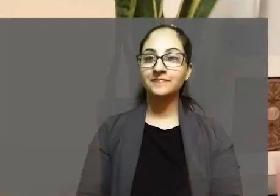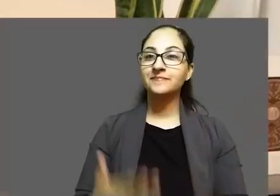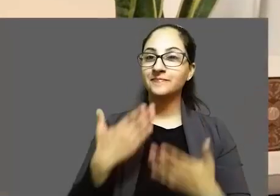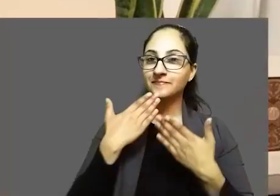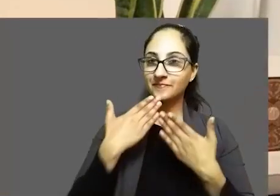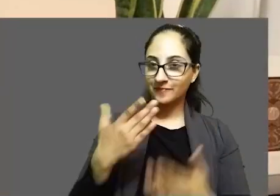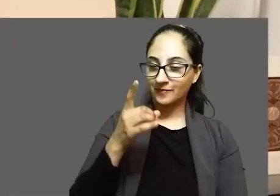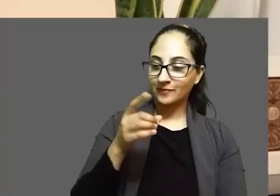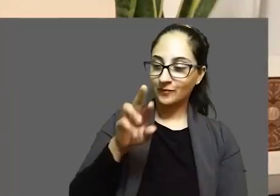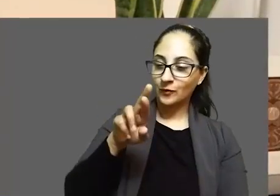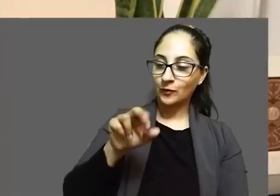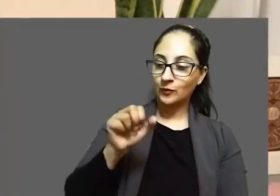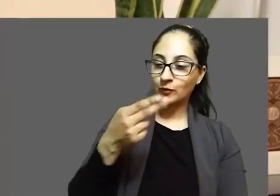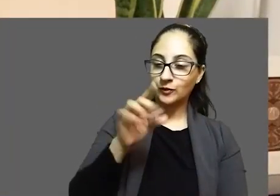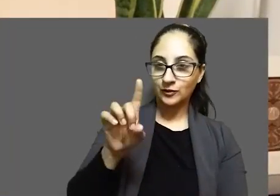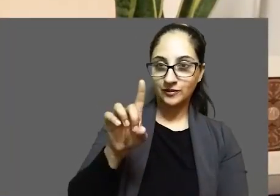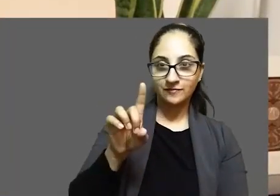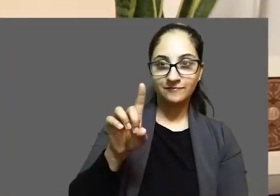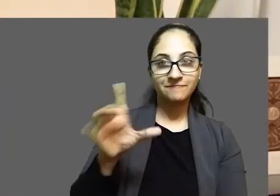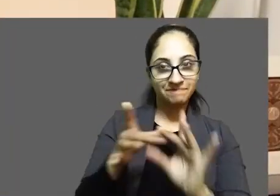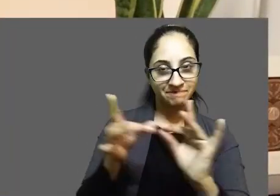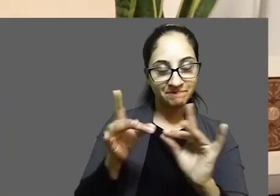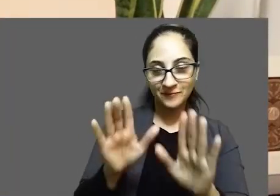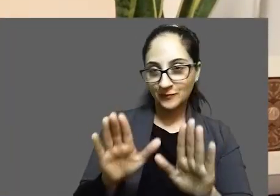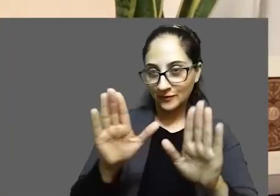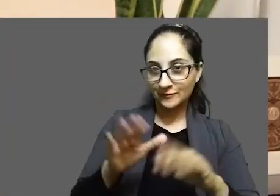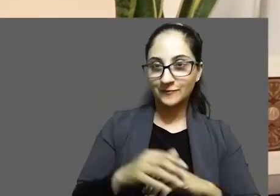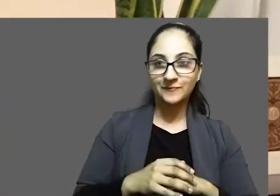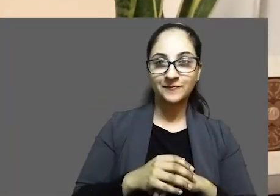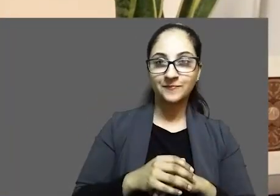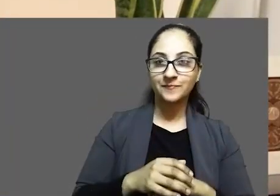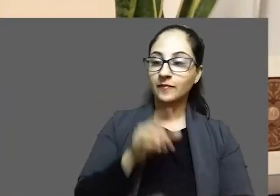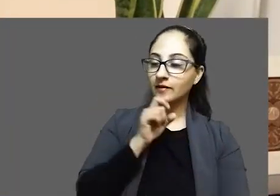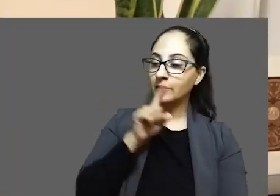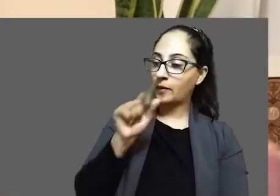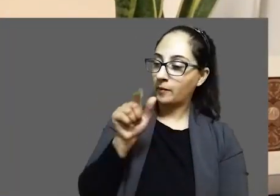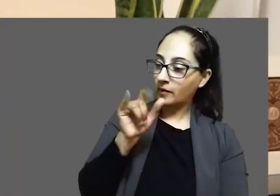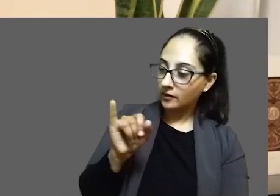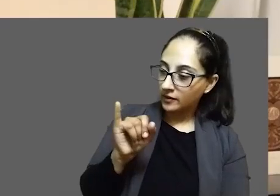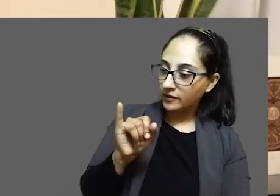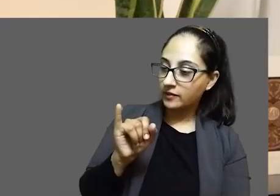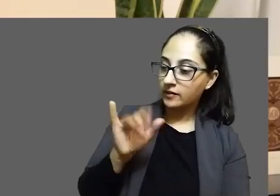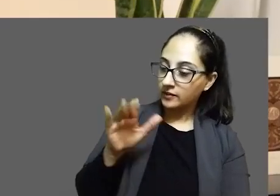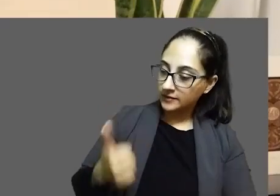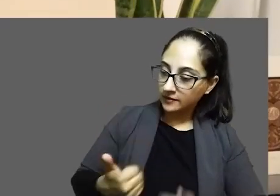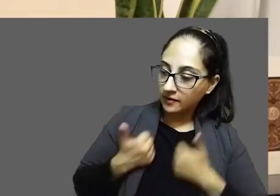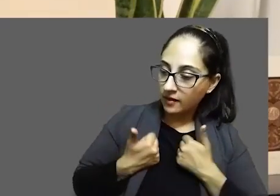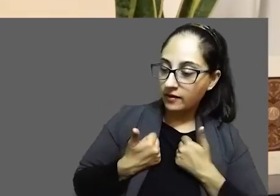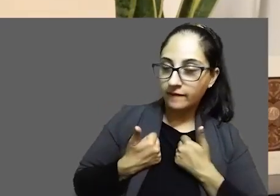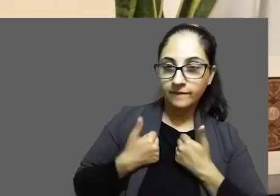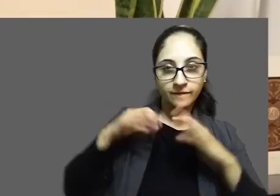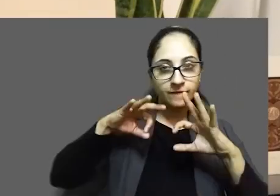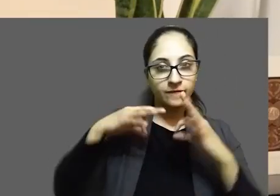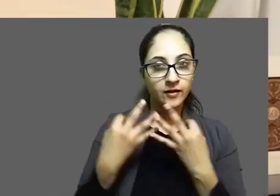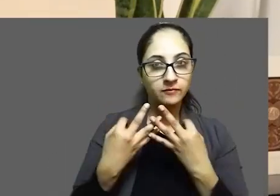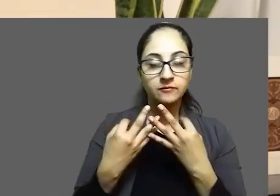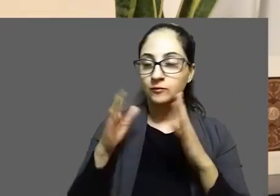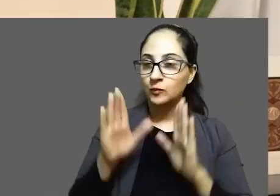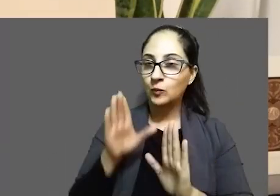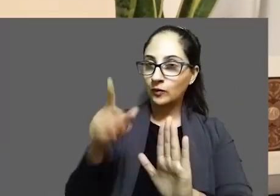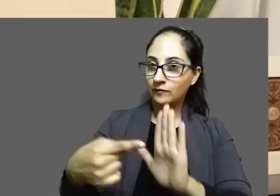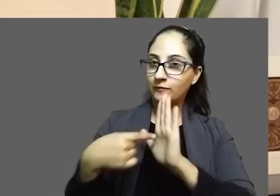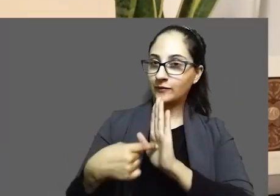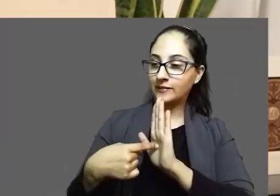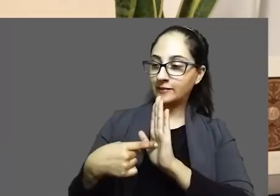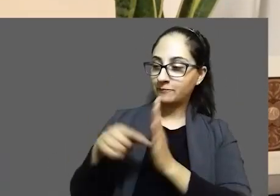Thank you so much, Dr. Rashid, for sharing those thoughts with us. Imam Ali's life and the family of the Prophet are truly examples to